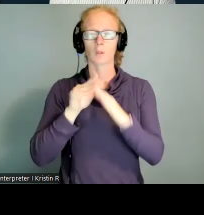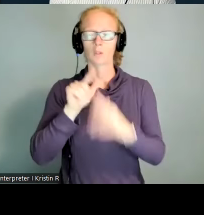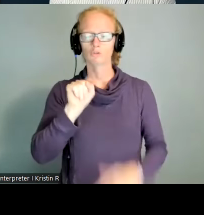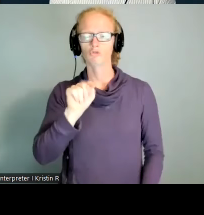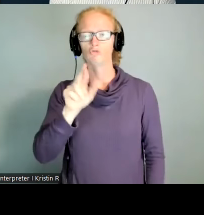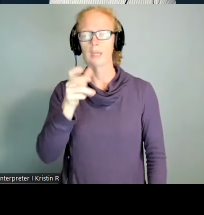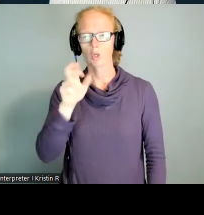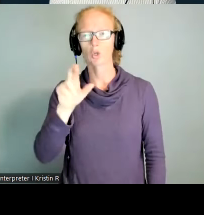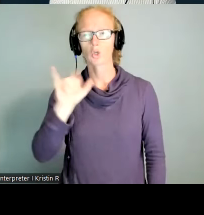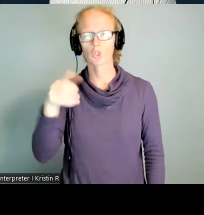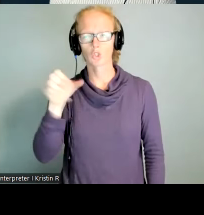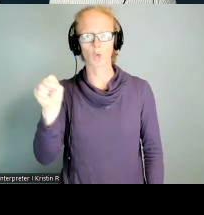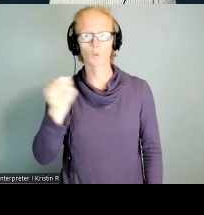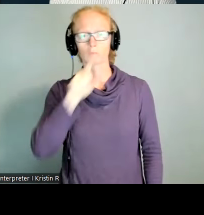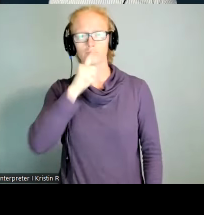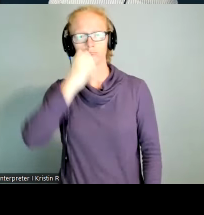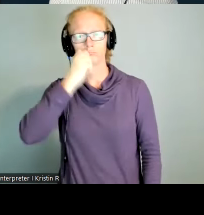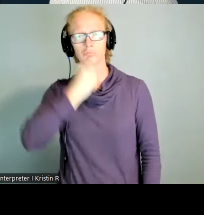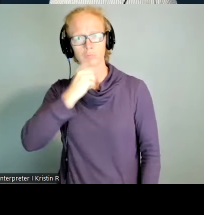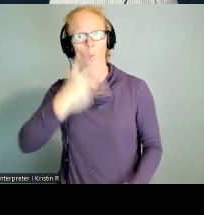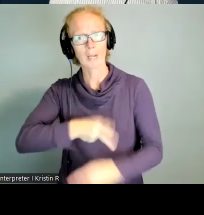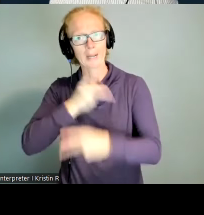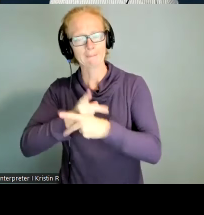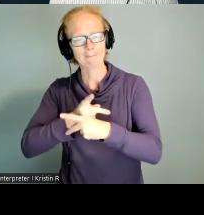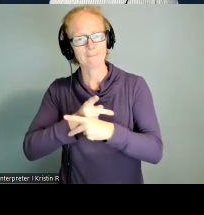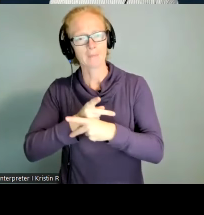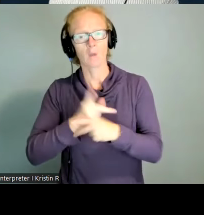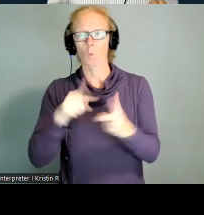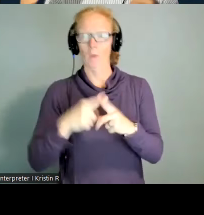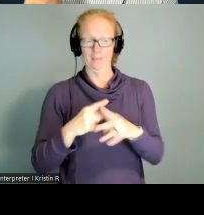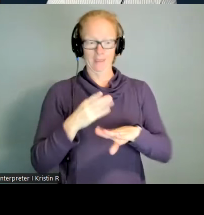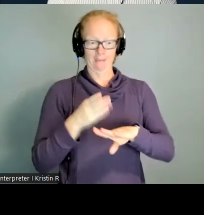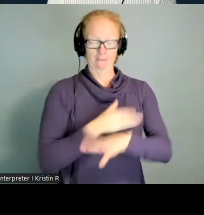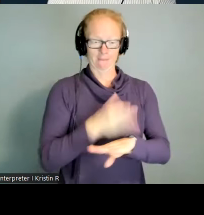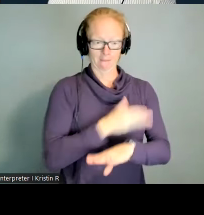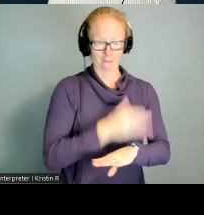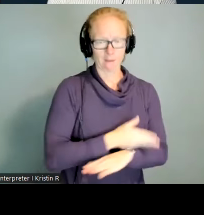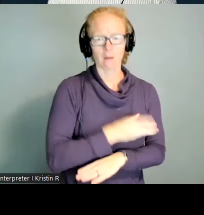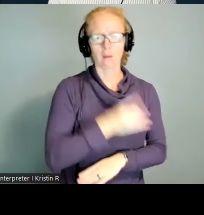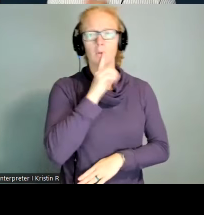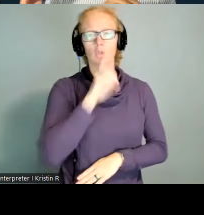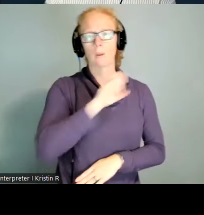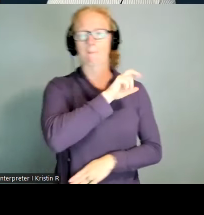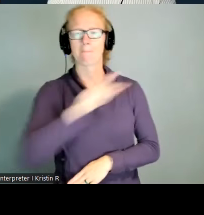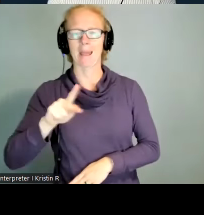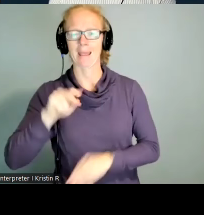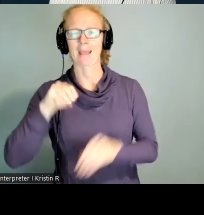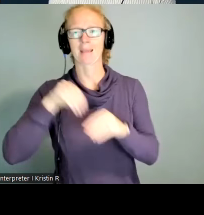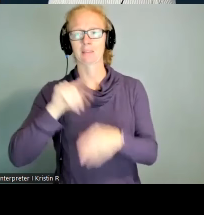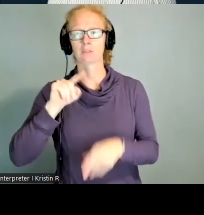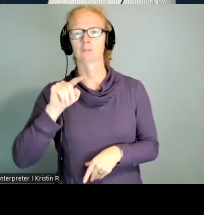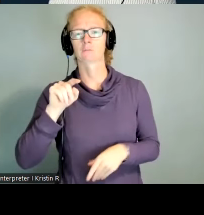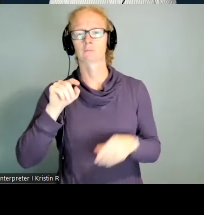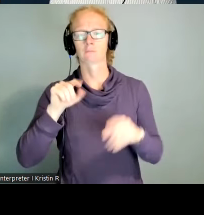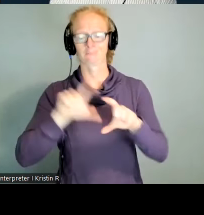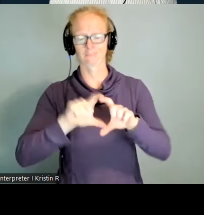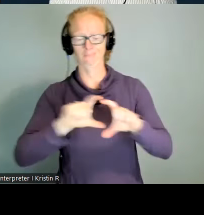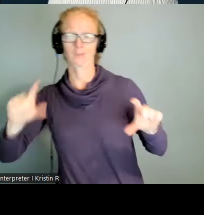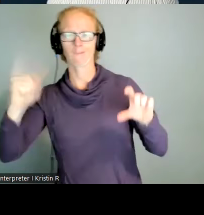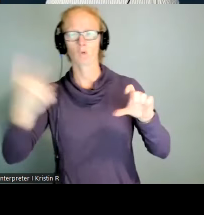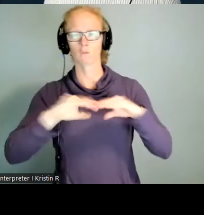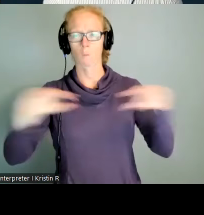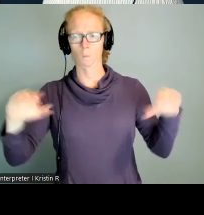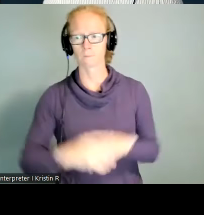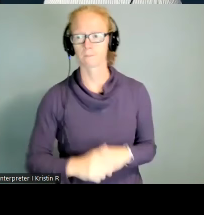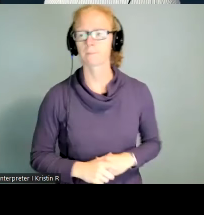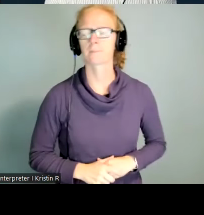really valued by the community. So when the building was redeveloped, the Trader Joe's went back into the new development. And then